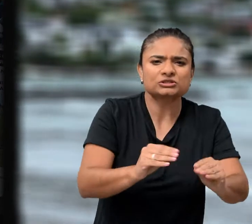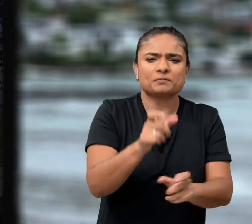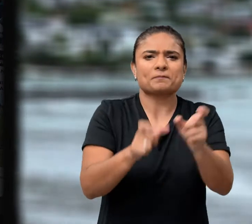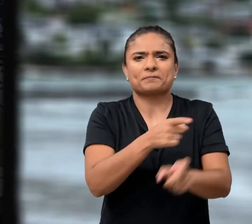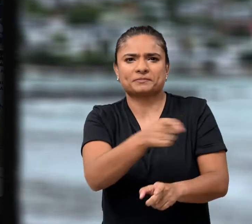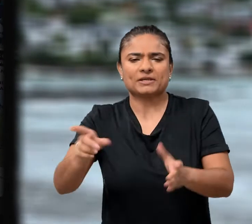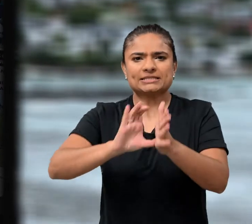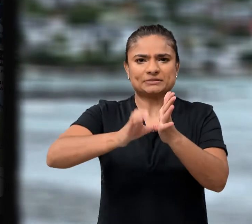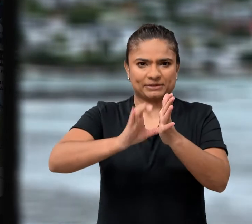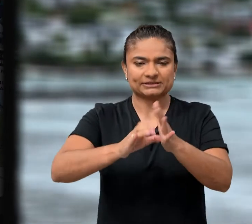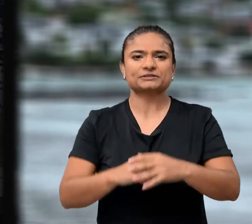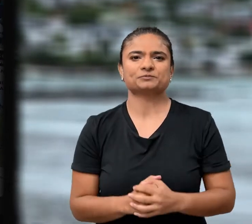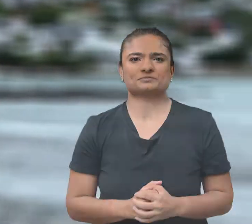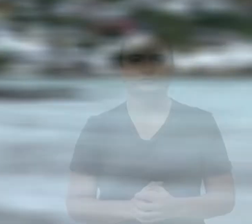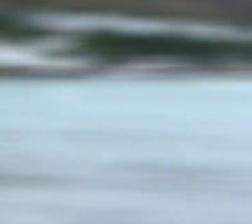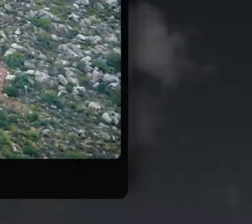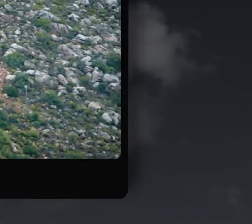people with disabilities.